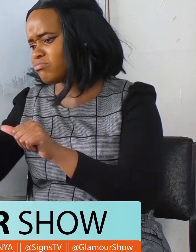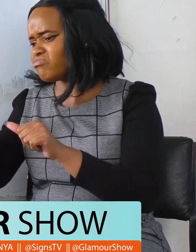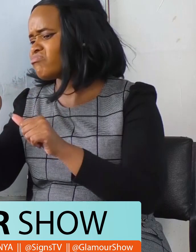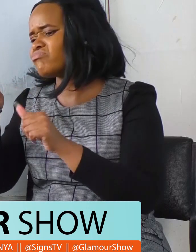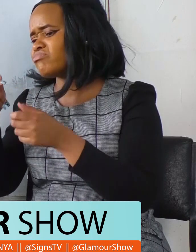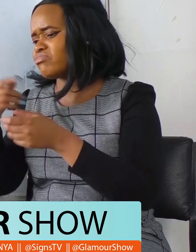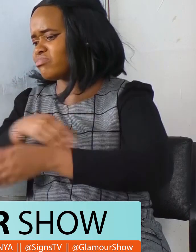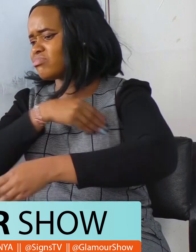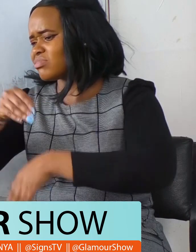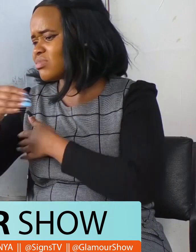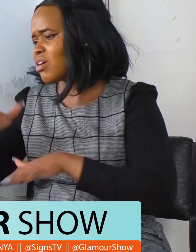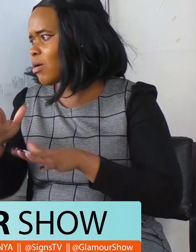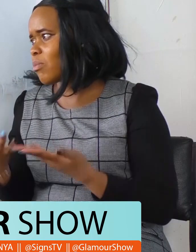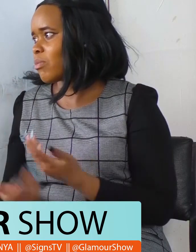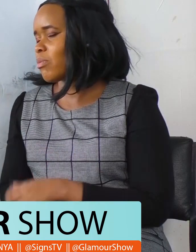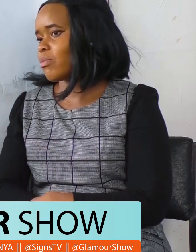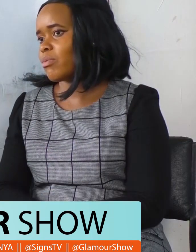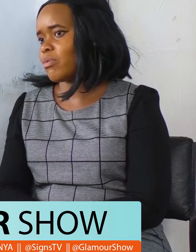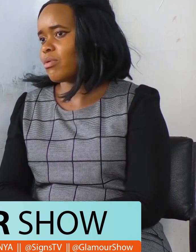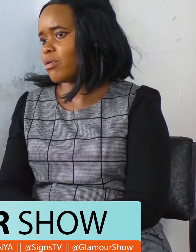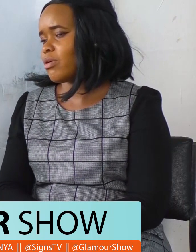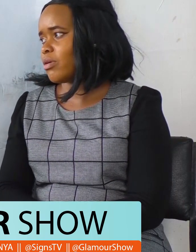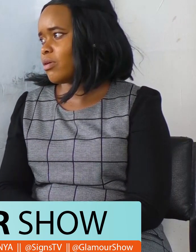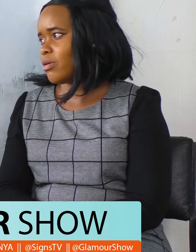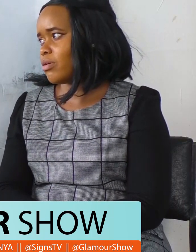want to learn more about waxing.